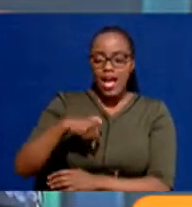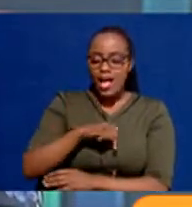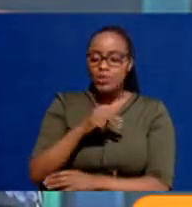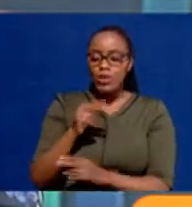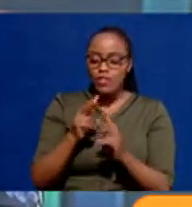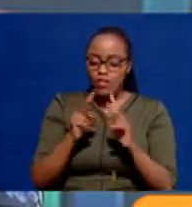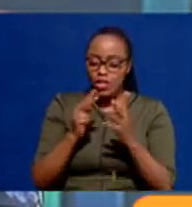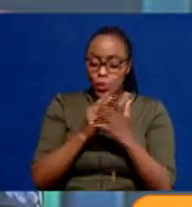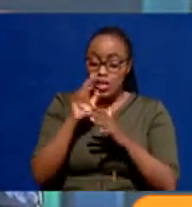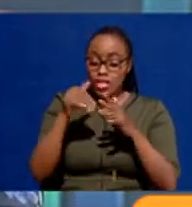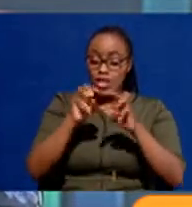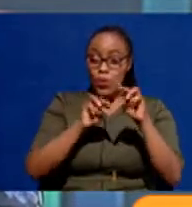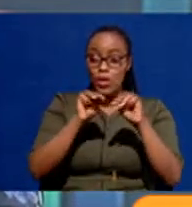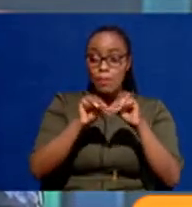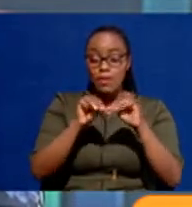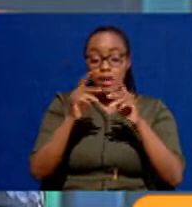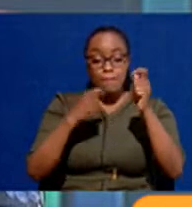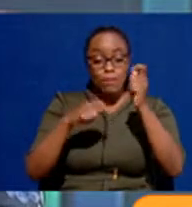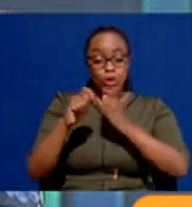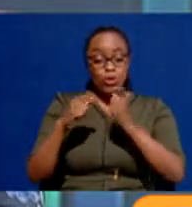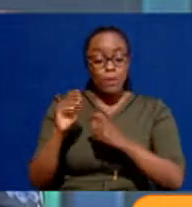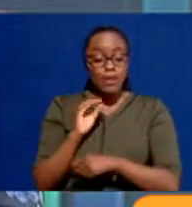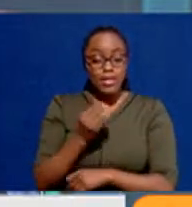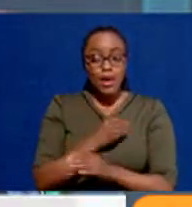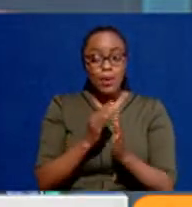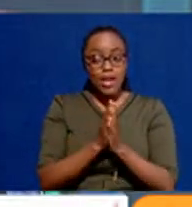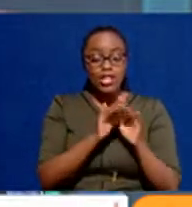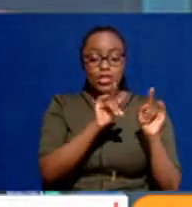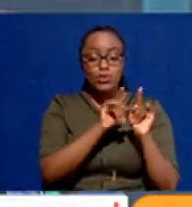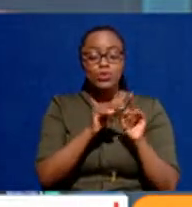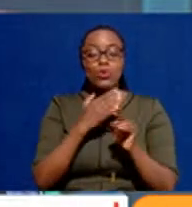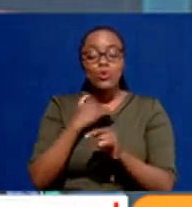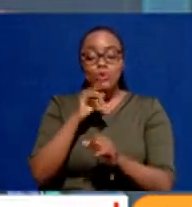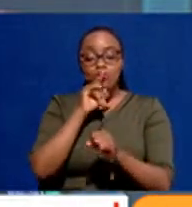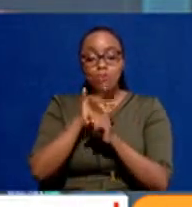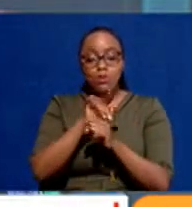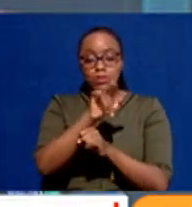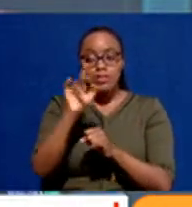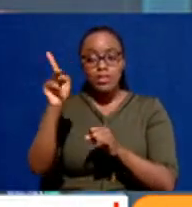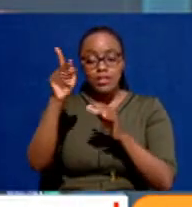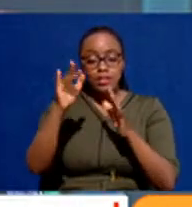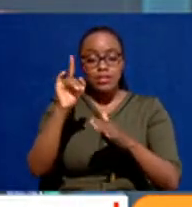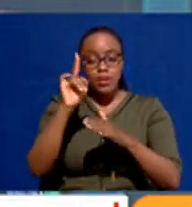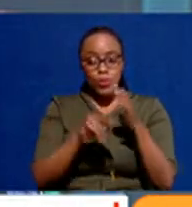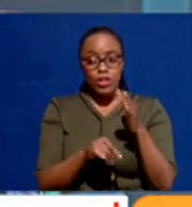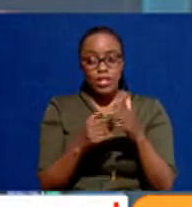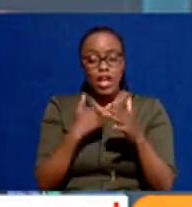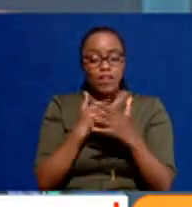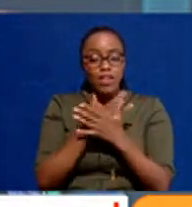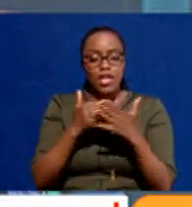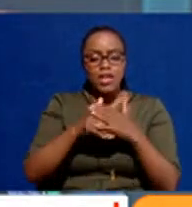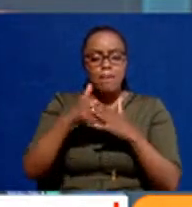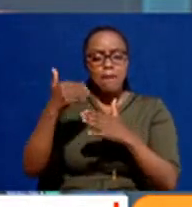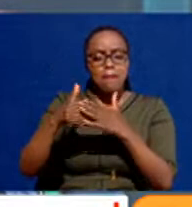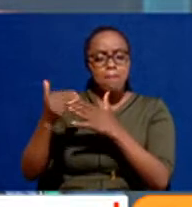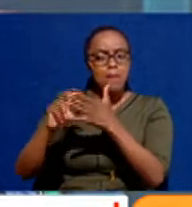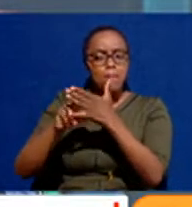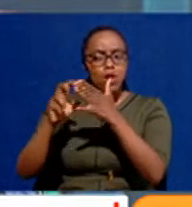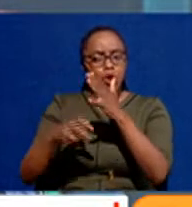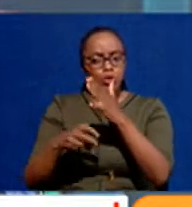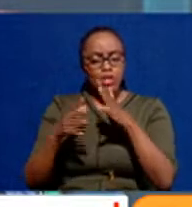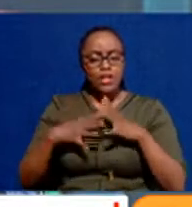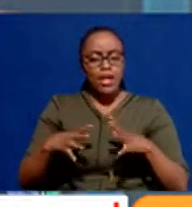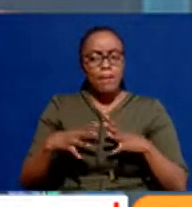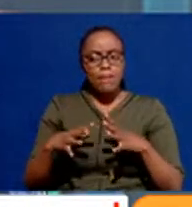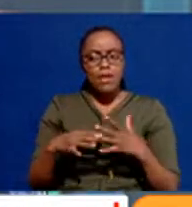how we manage our procurement, and I would want to assure Kenyans that there was no dishing out of contracts or people